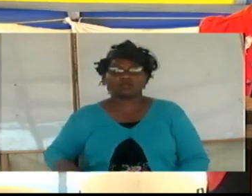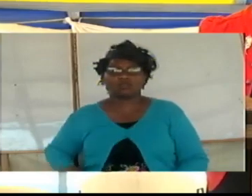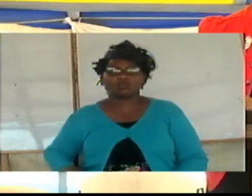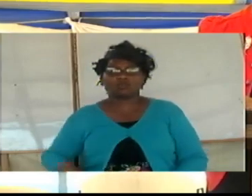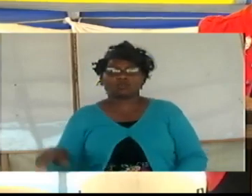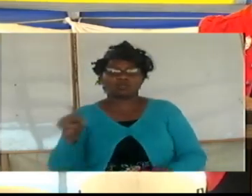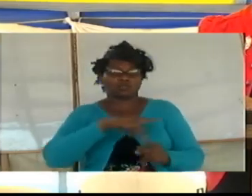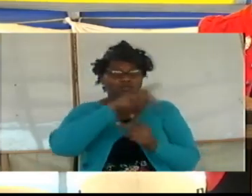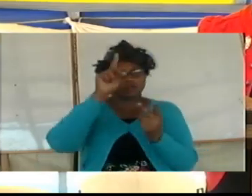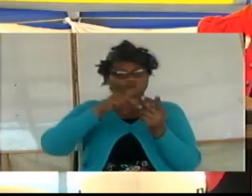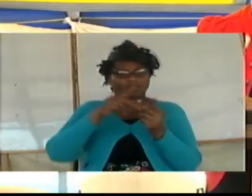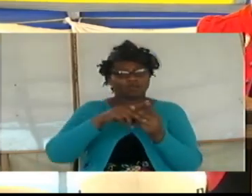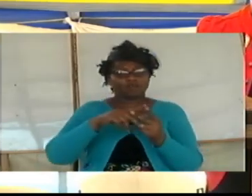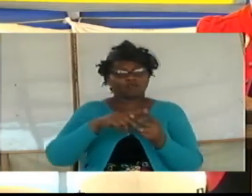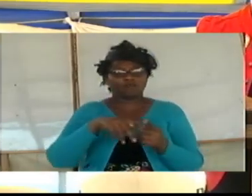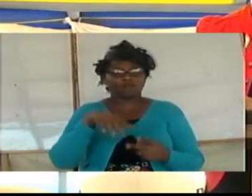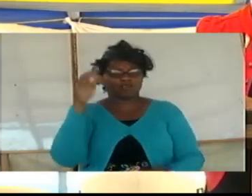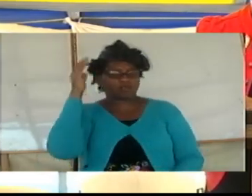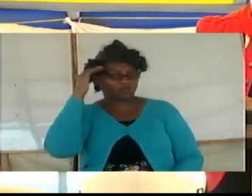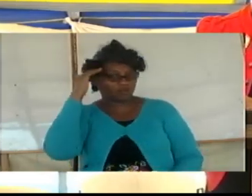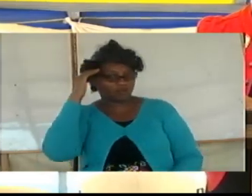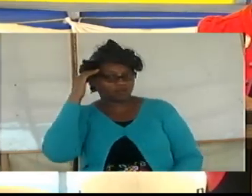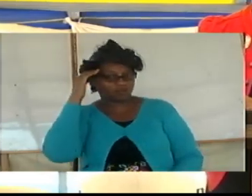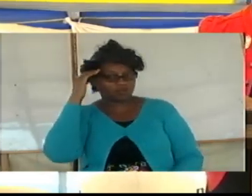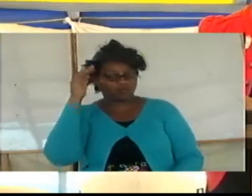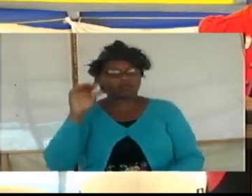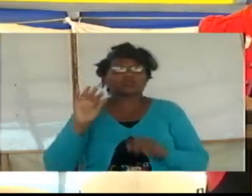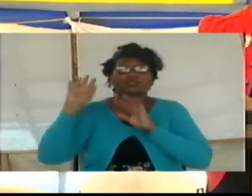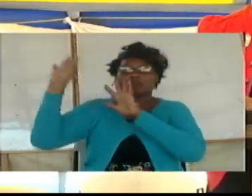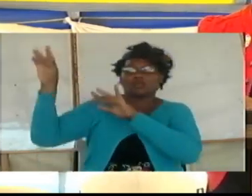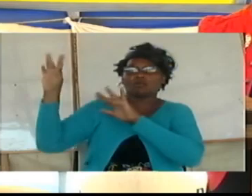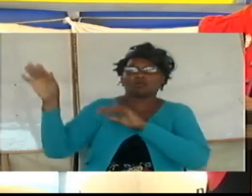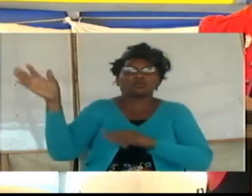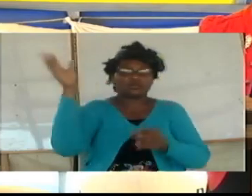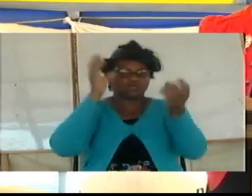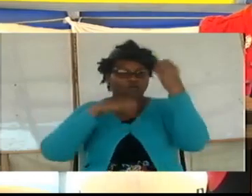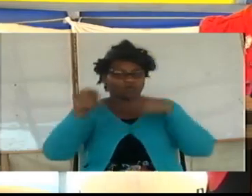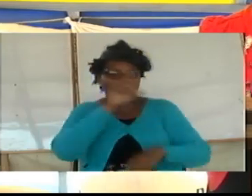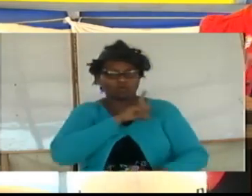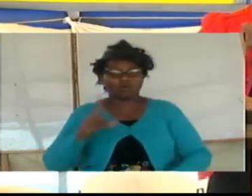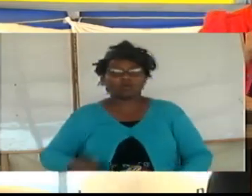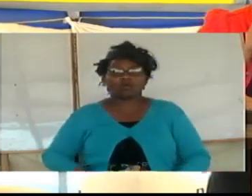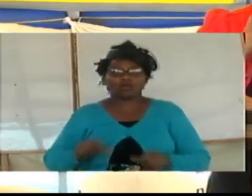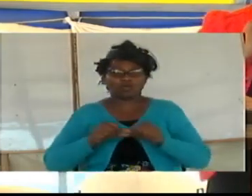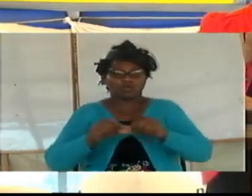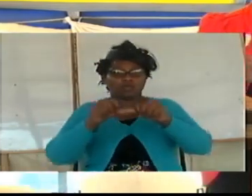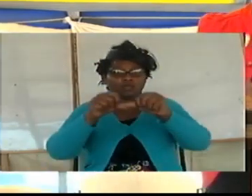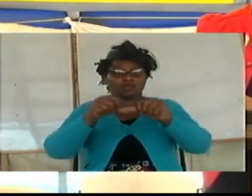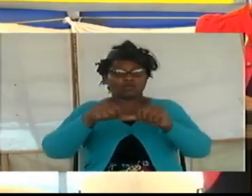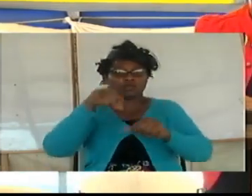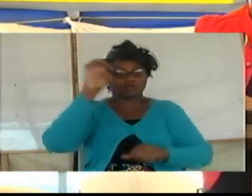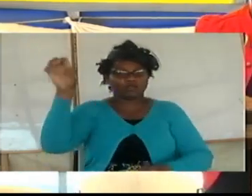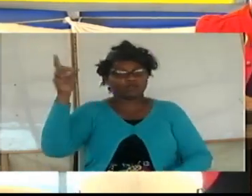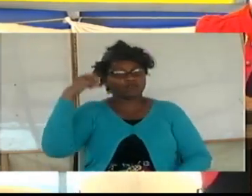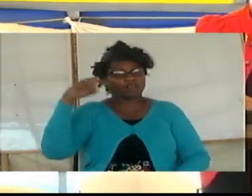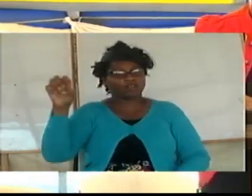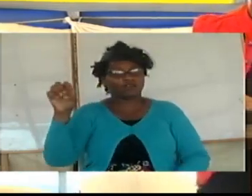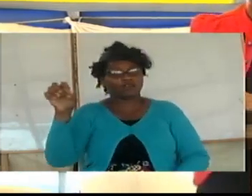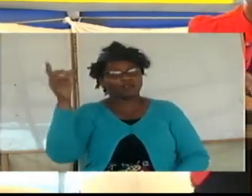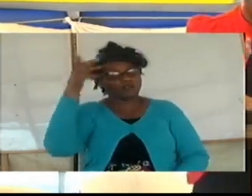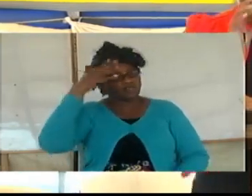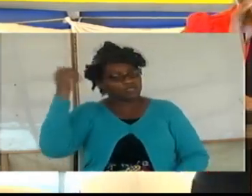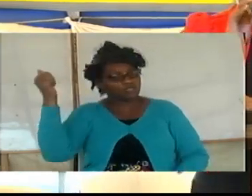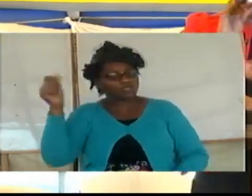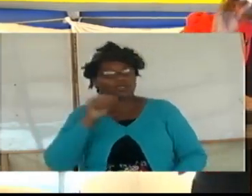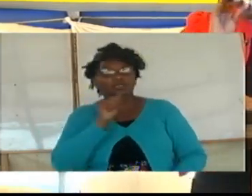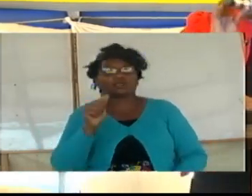which concerneth me. Thy mercy, O Lord, endureth forever. Forsake not the work